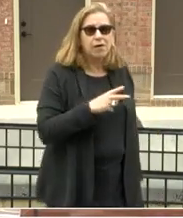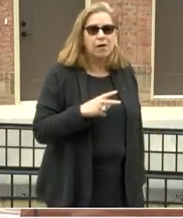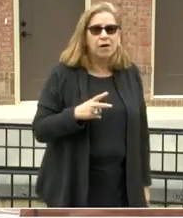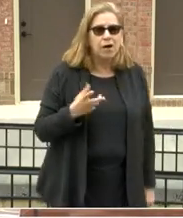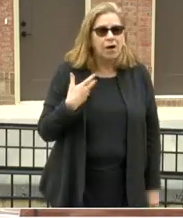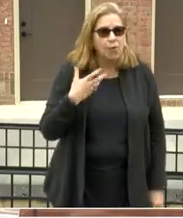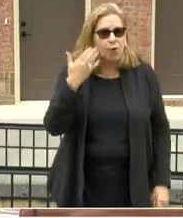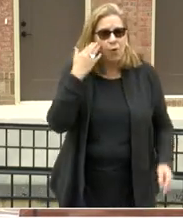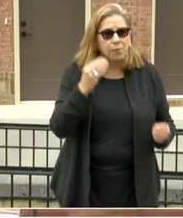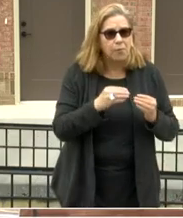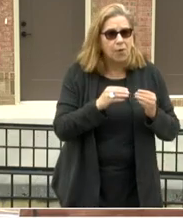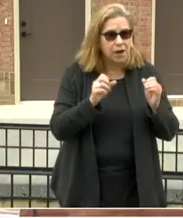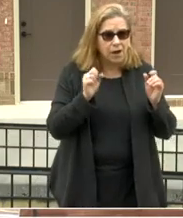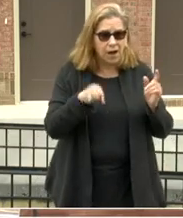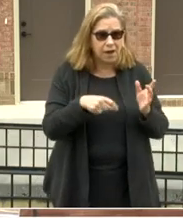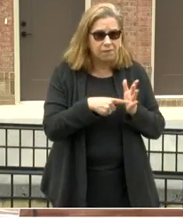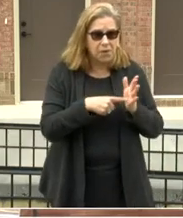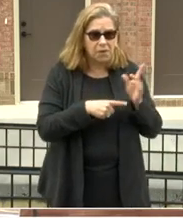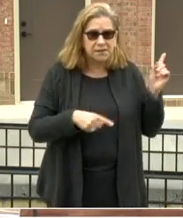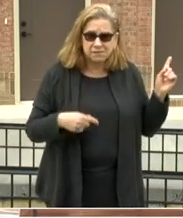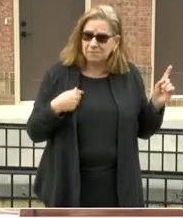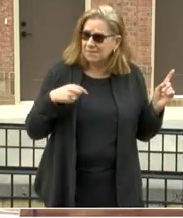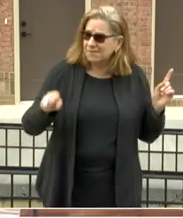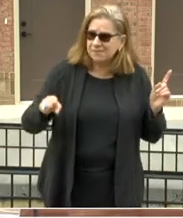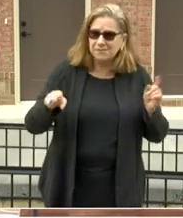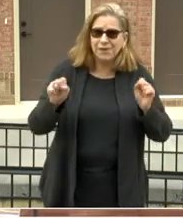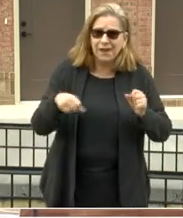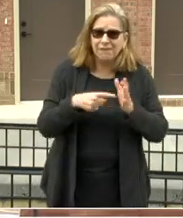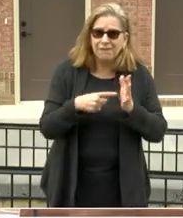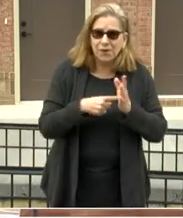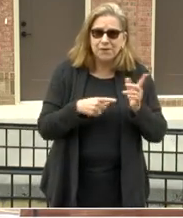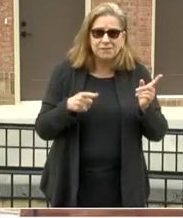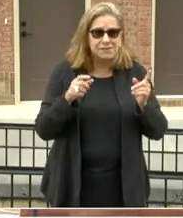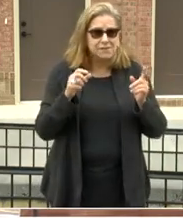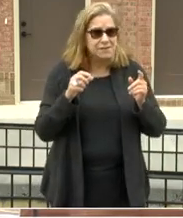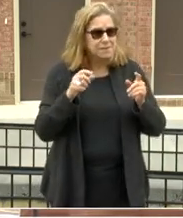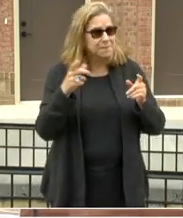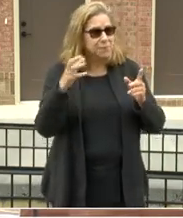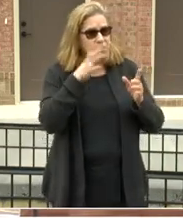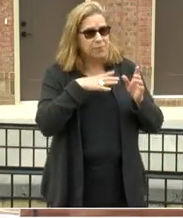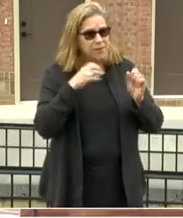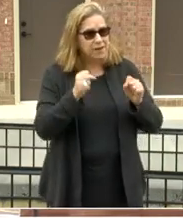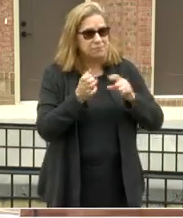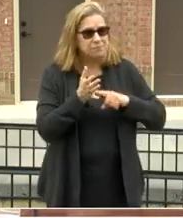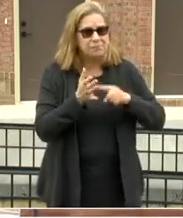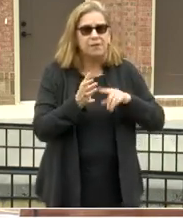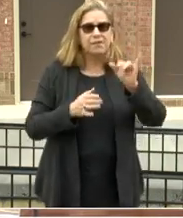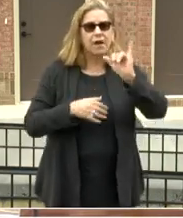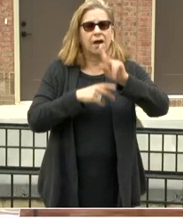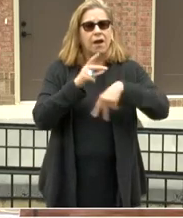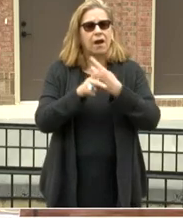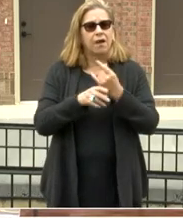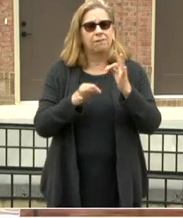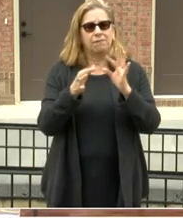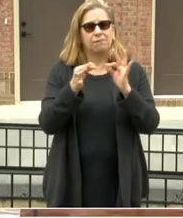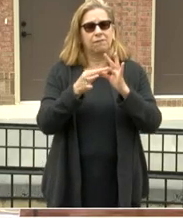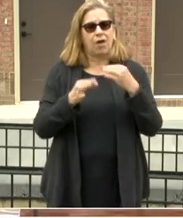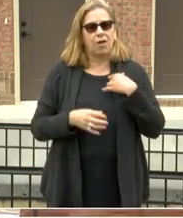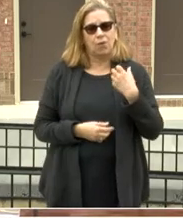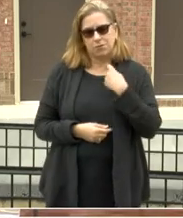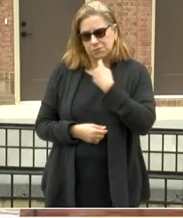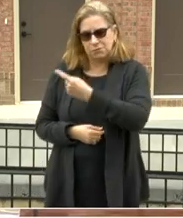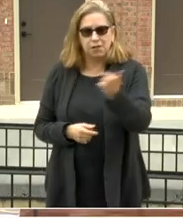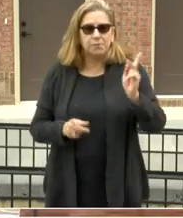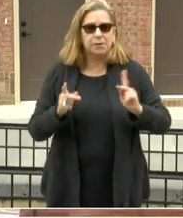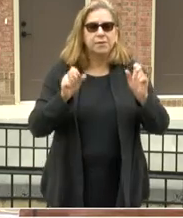to purchase one. This individual represents the type of owner that many of these homes were built to accommodate. As of now, 28